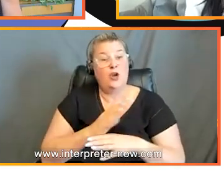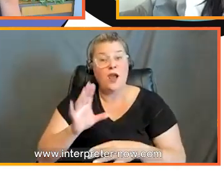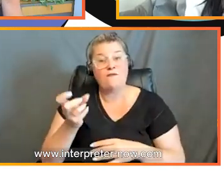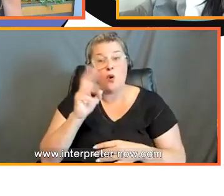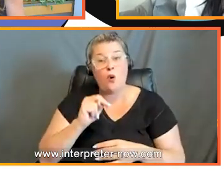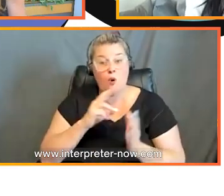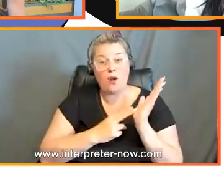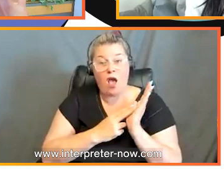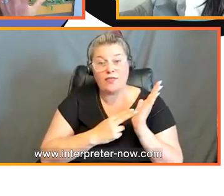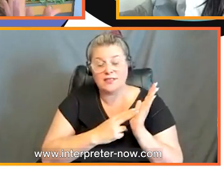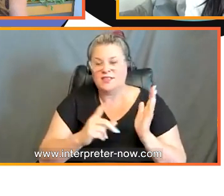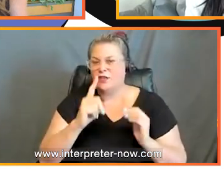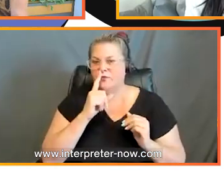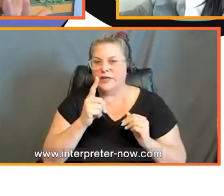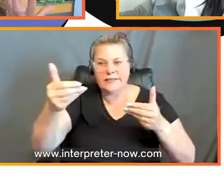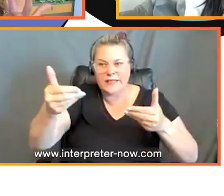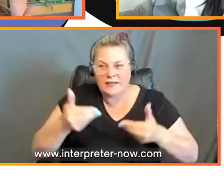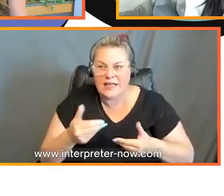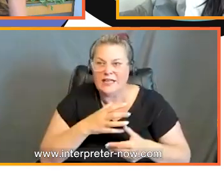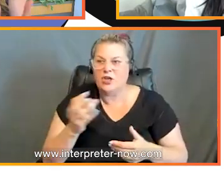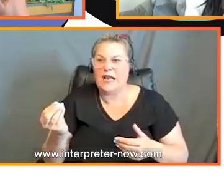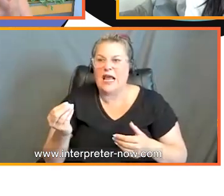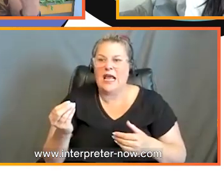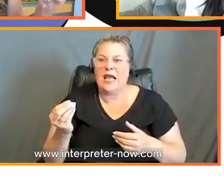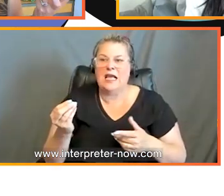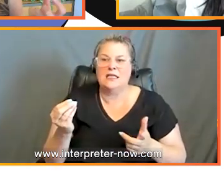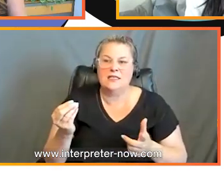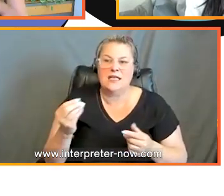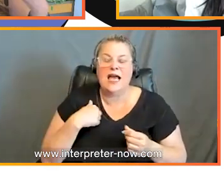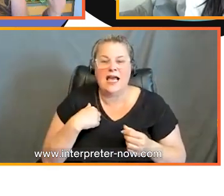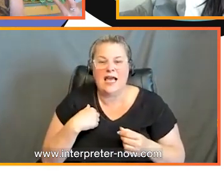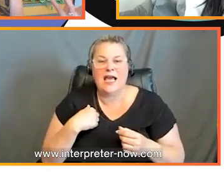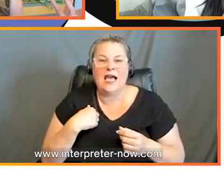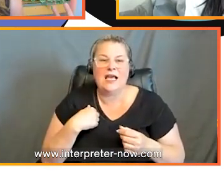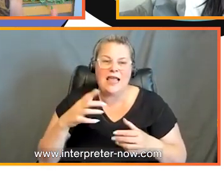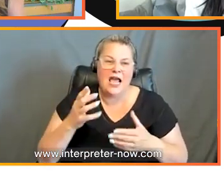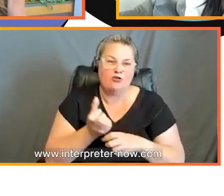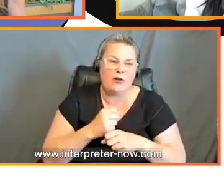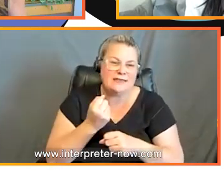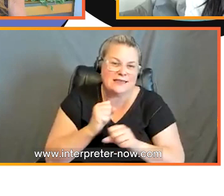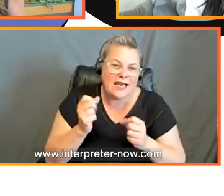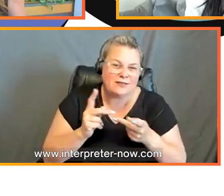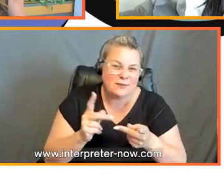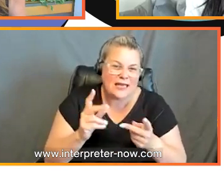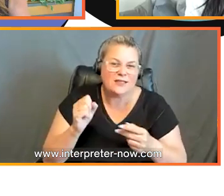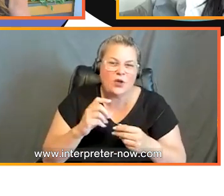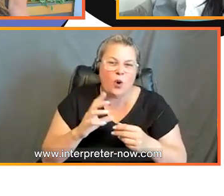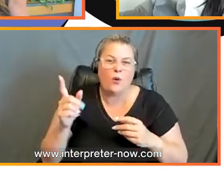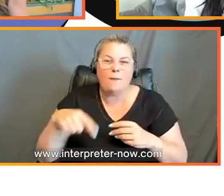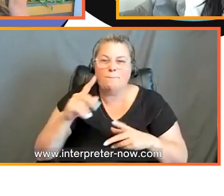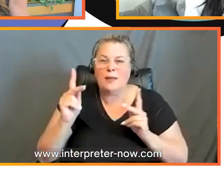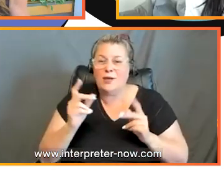that sharing of your own authenticity is an invitation and also a creation of that safe space for somebody